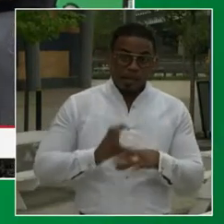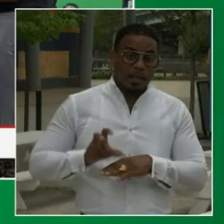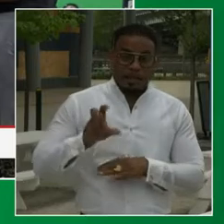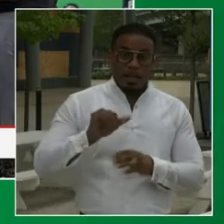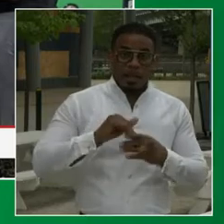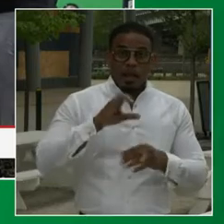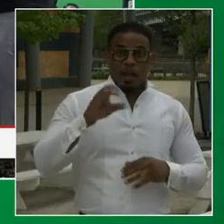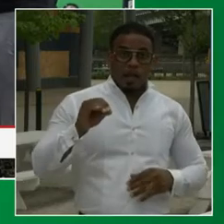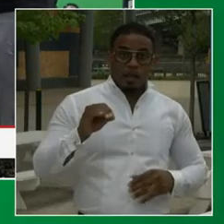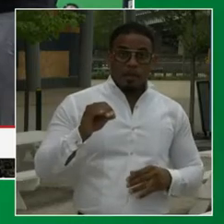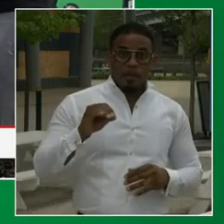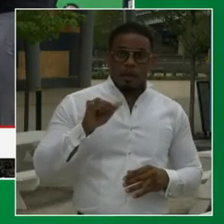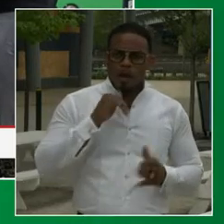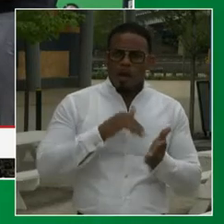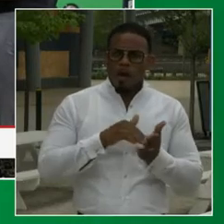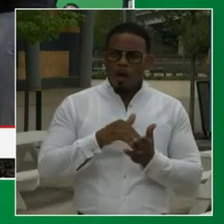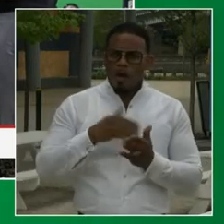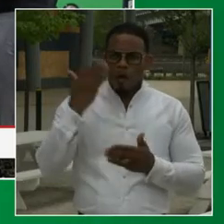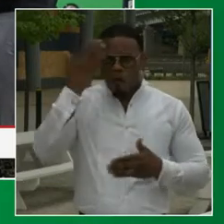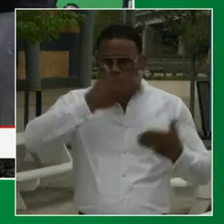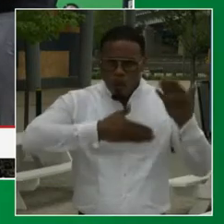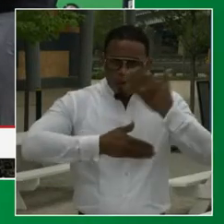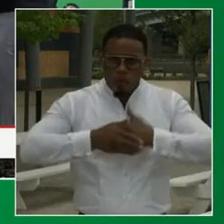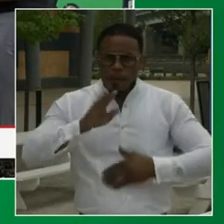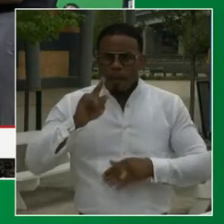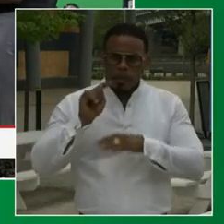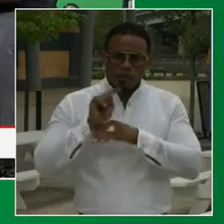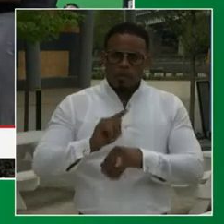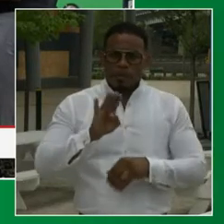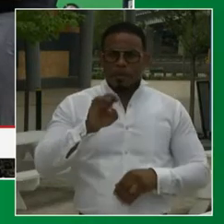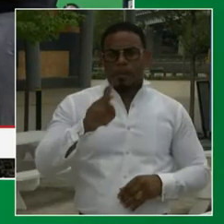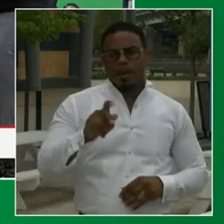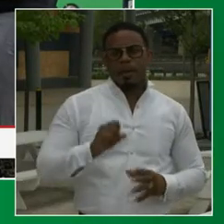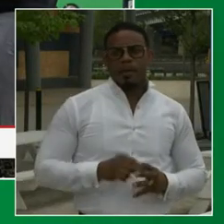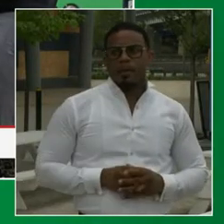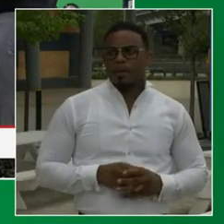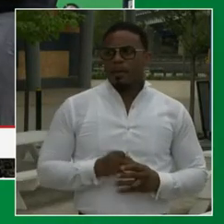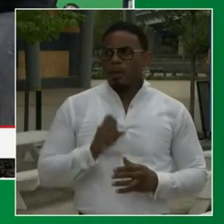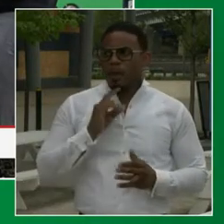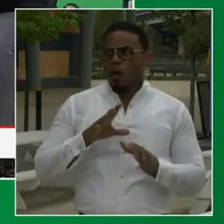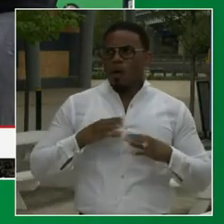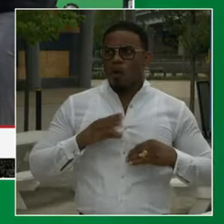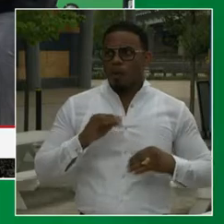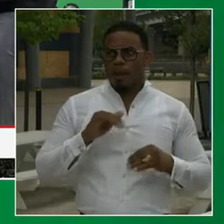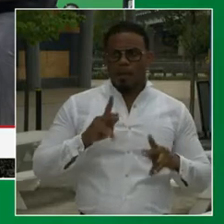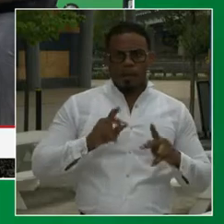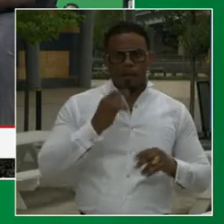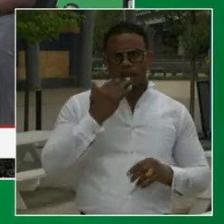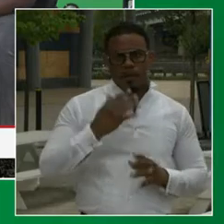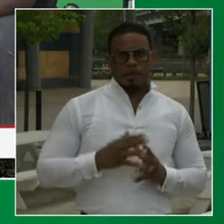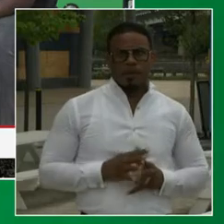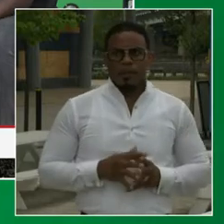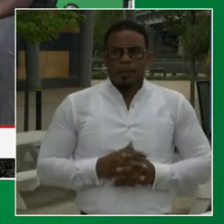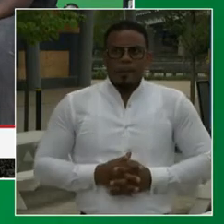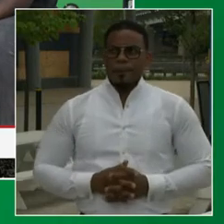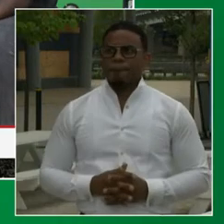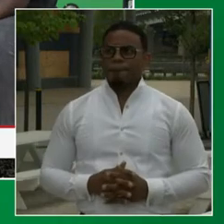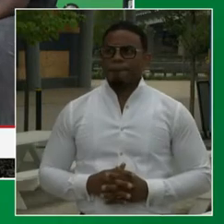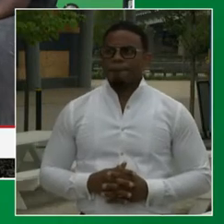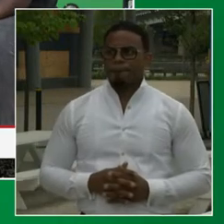investing in companies that are often overlooked by traditional banks that are owned by people of color.